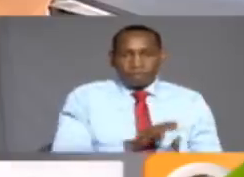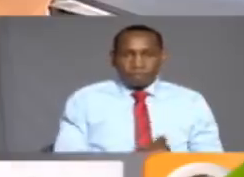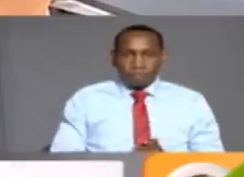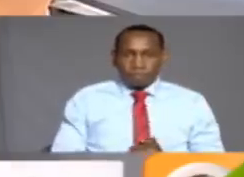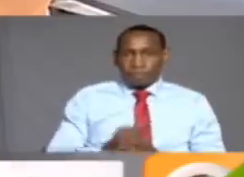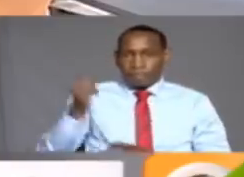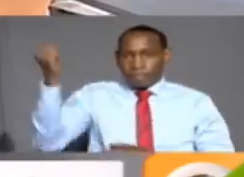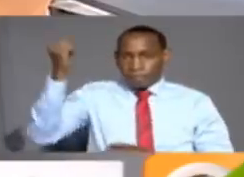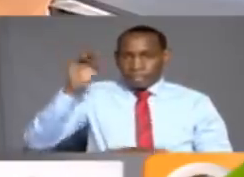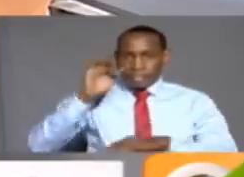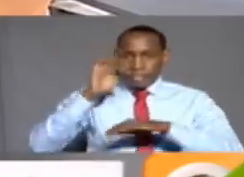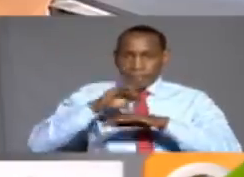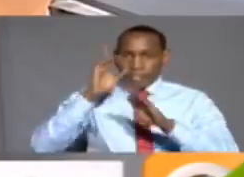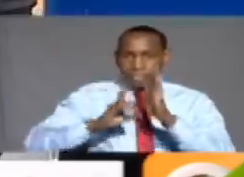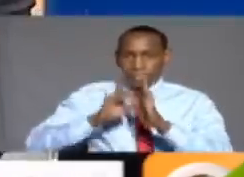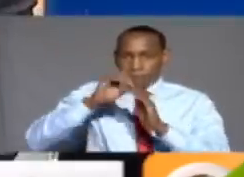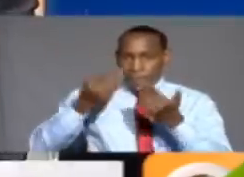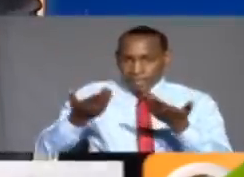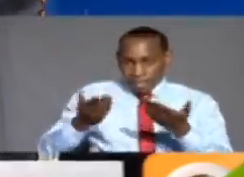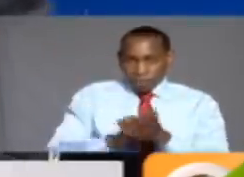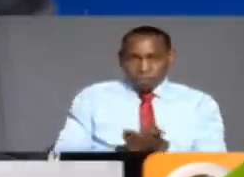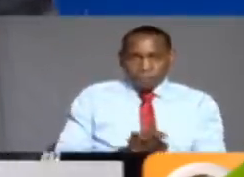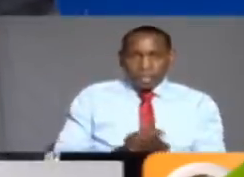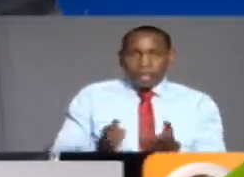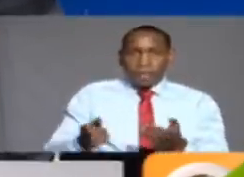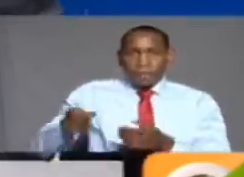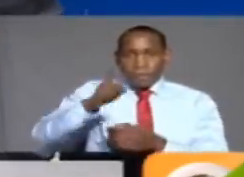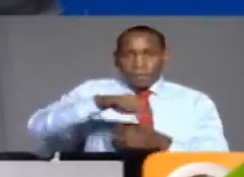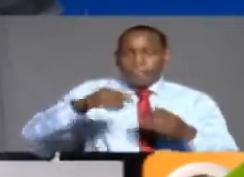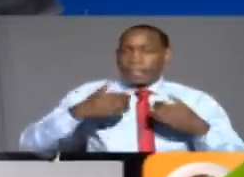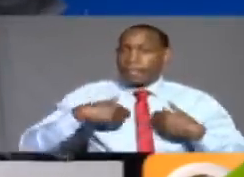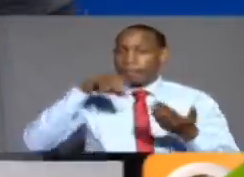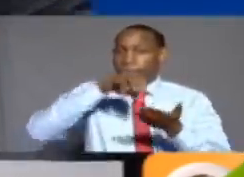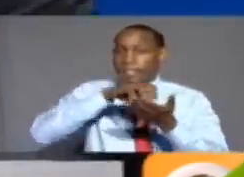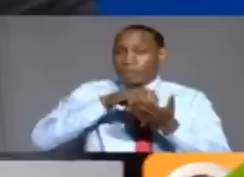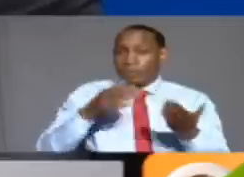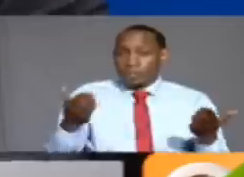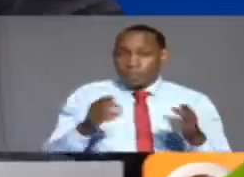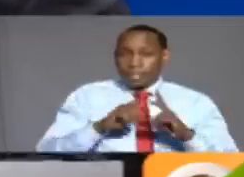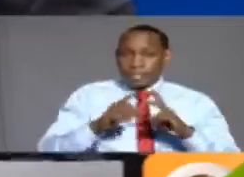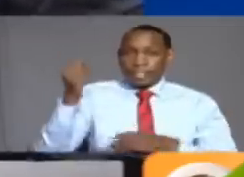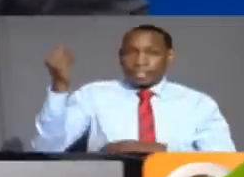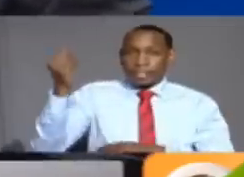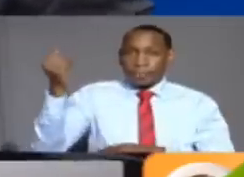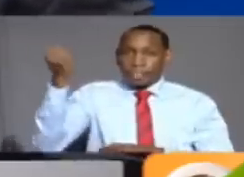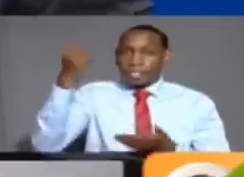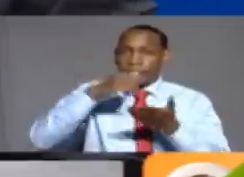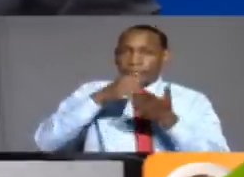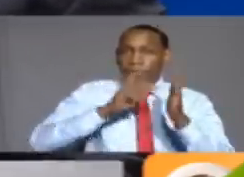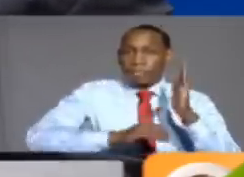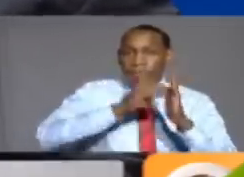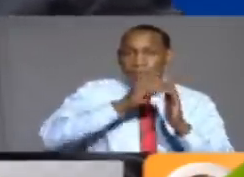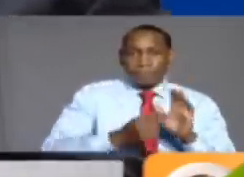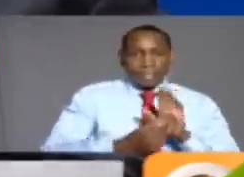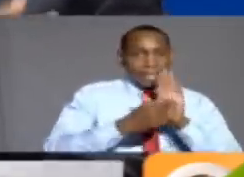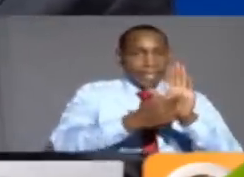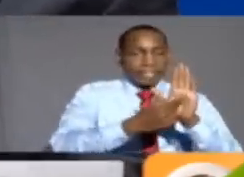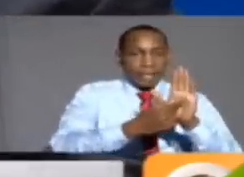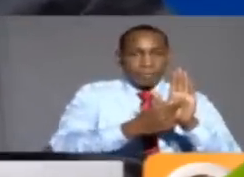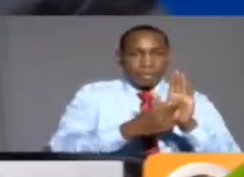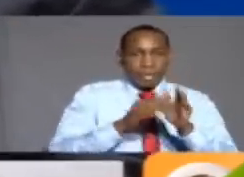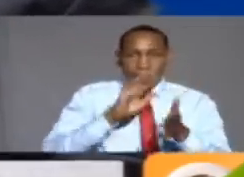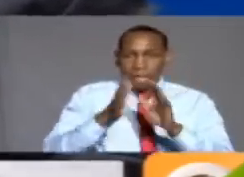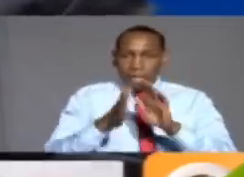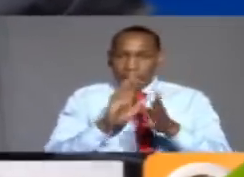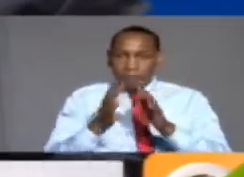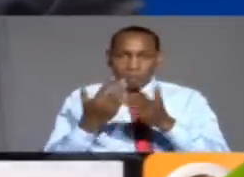is affecting development. We have gotten to the point where we started politicizing development. For example, a lot of last year,